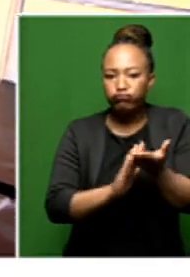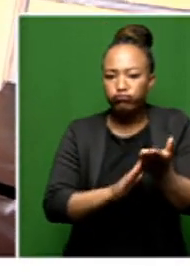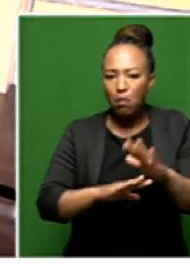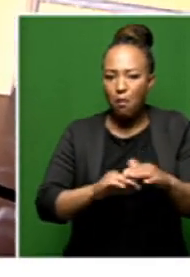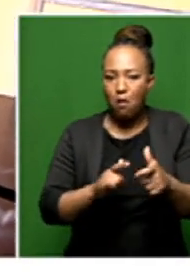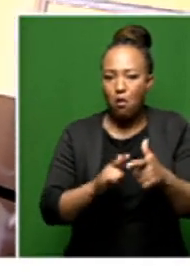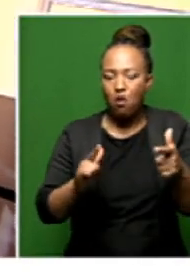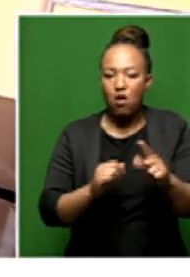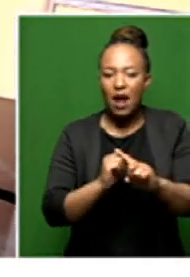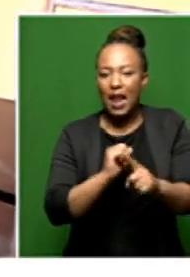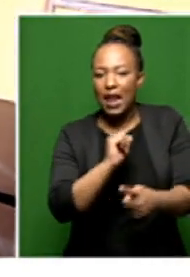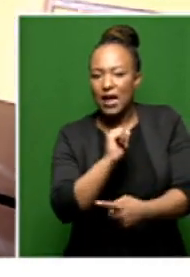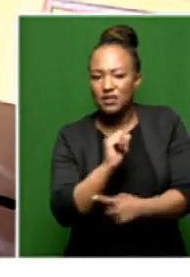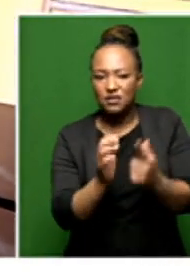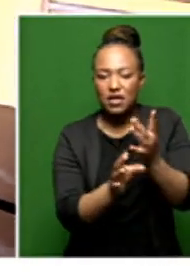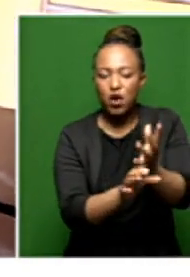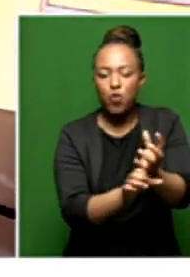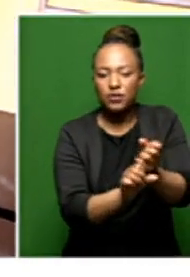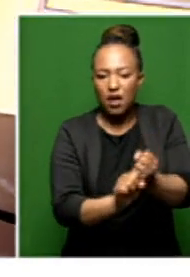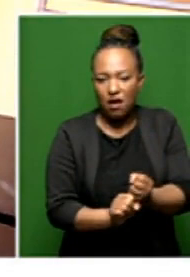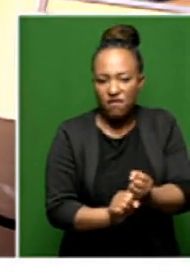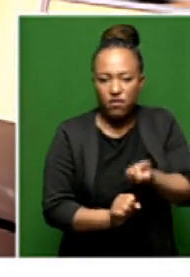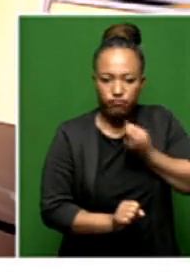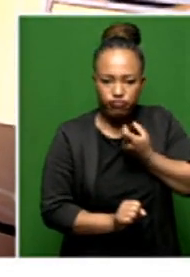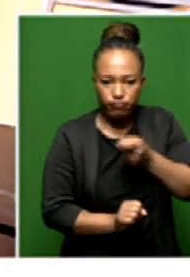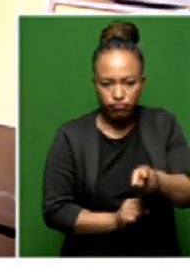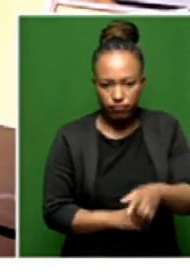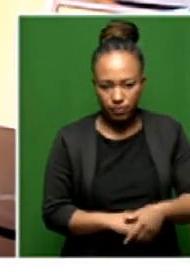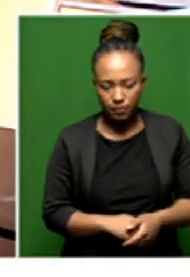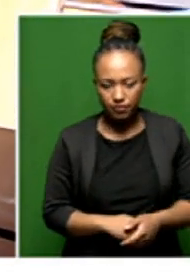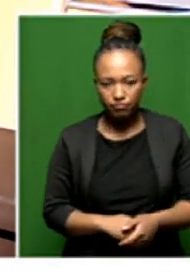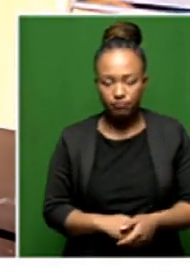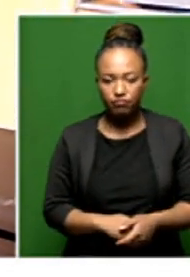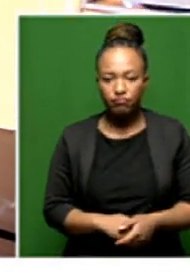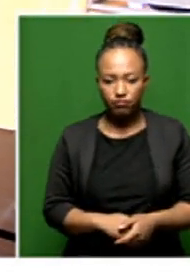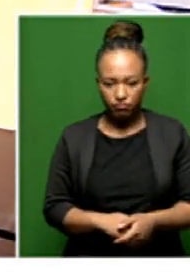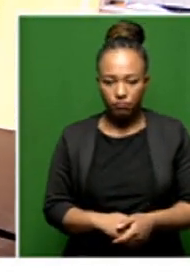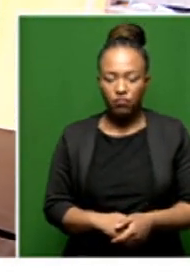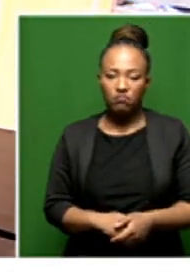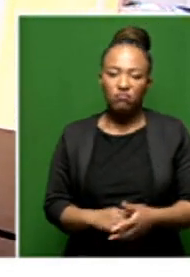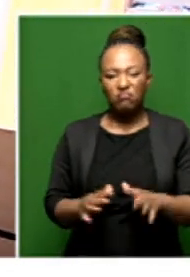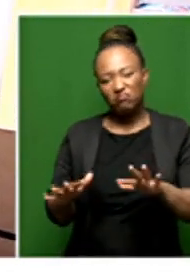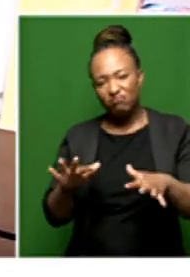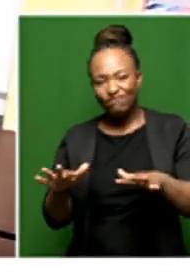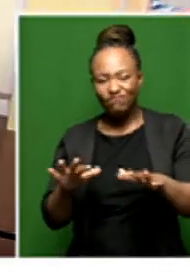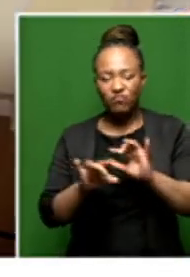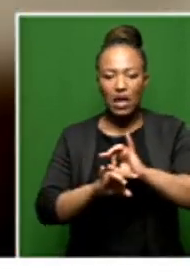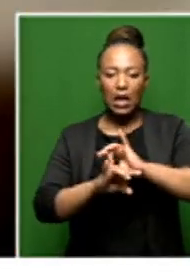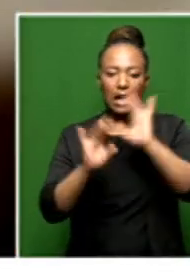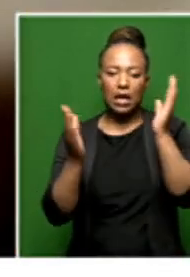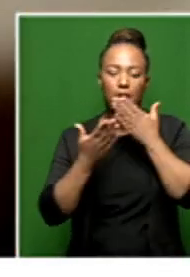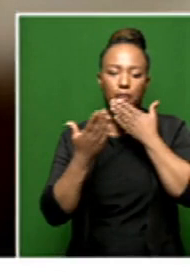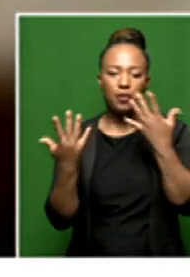of last resort or reserve antibiotics? Okay, so that's definitely a mixed picture, because what experts